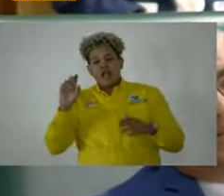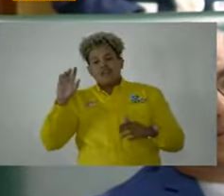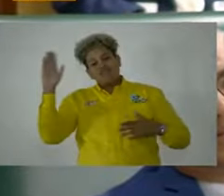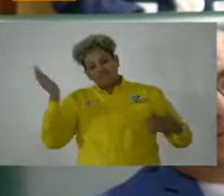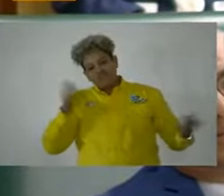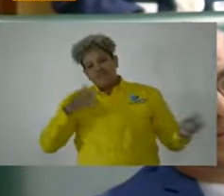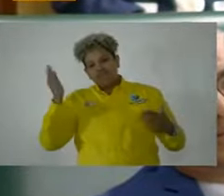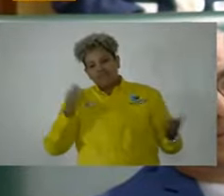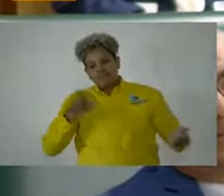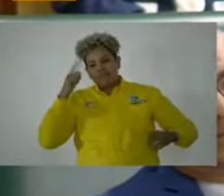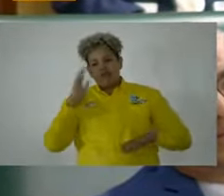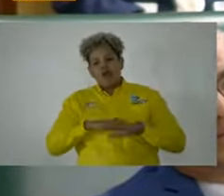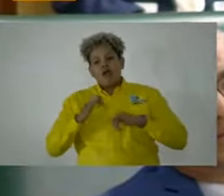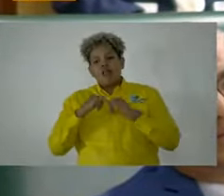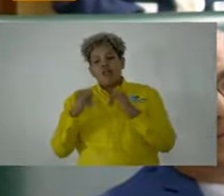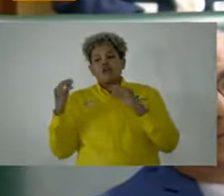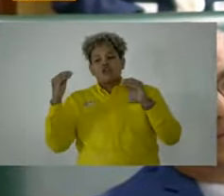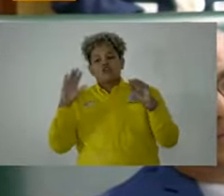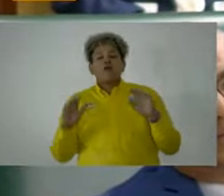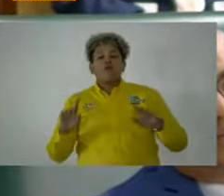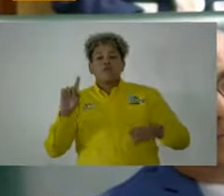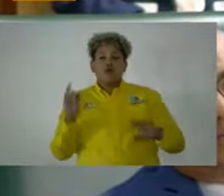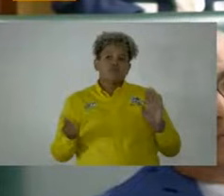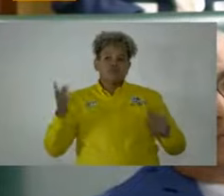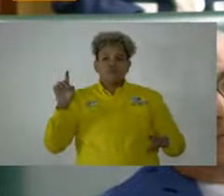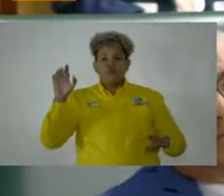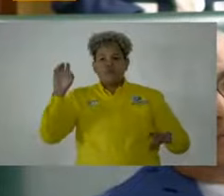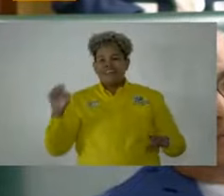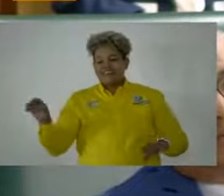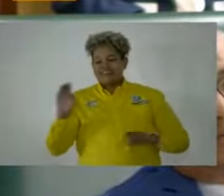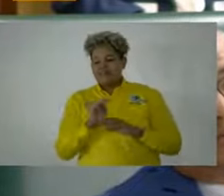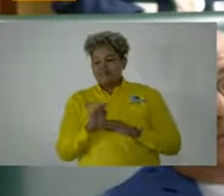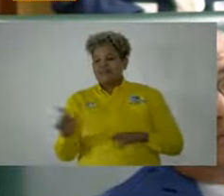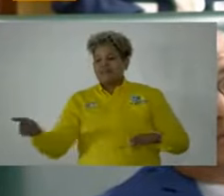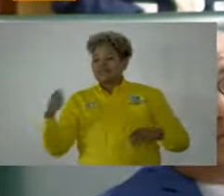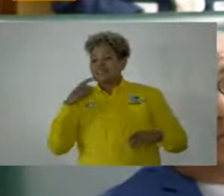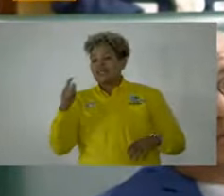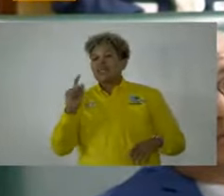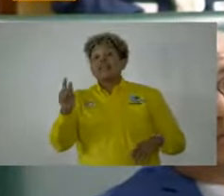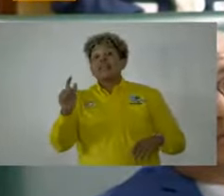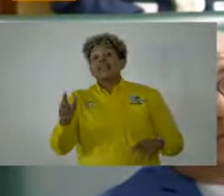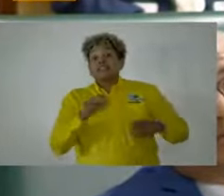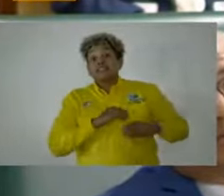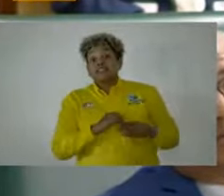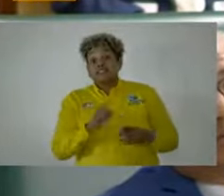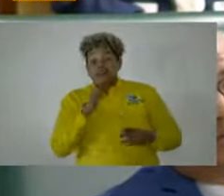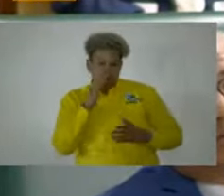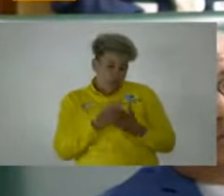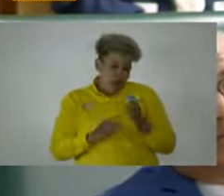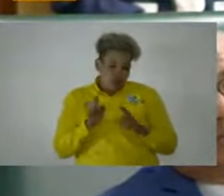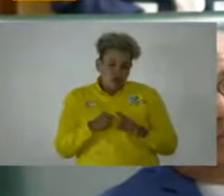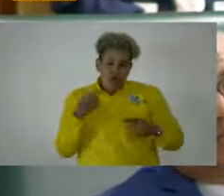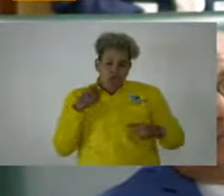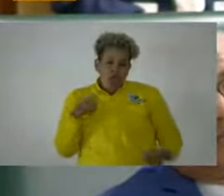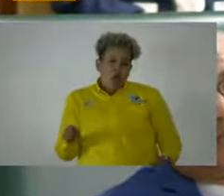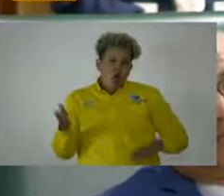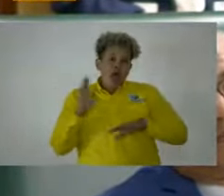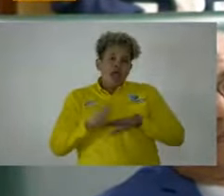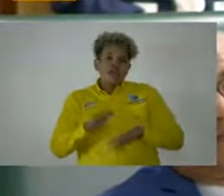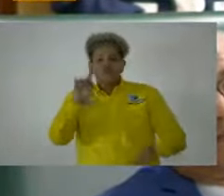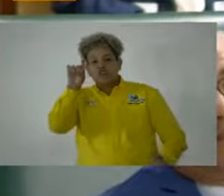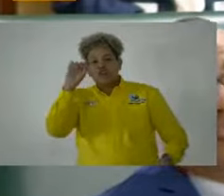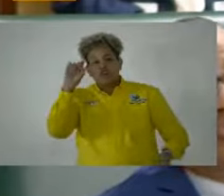duty-free allowance for online shoppers, for which a minister later adopted in part when he announced the increase